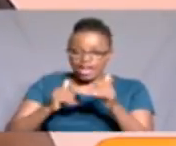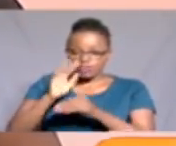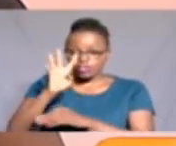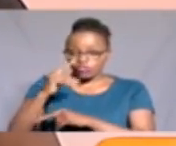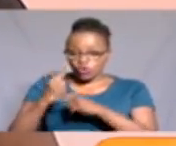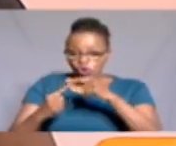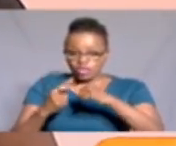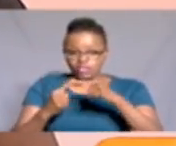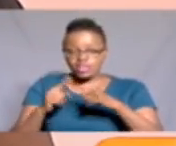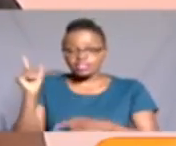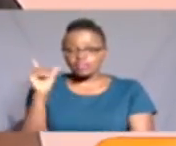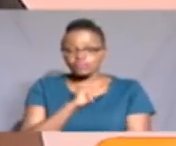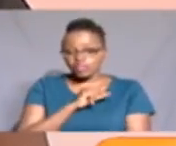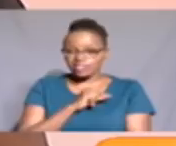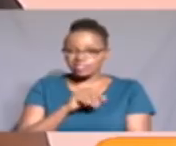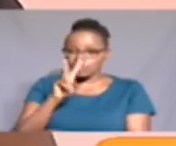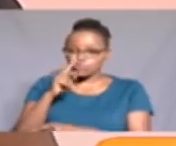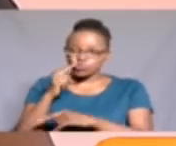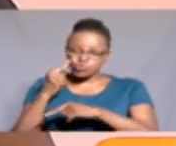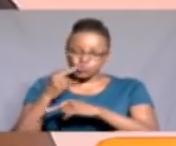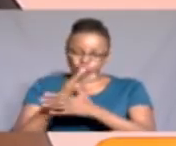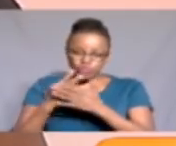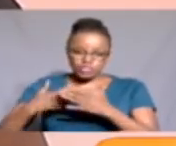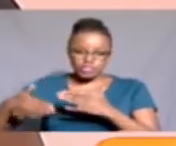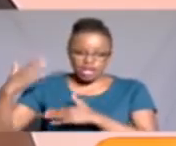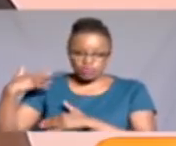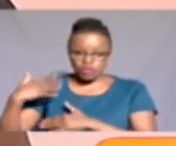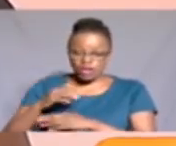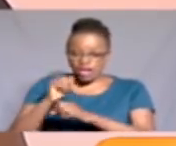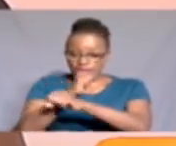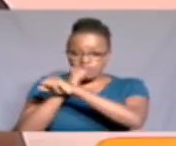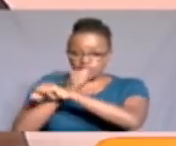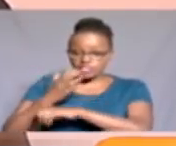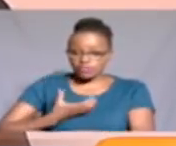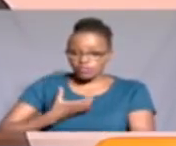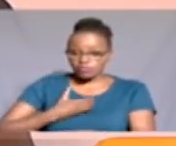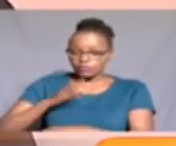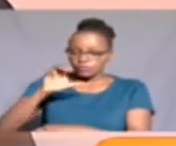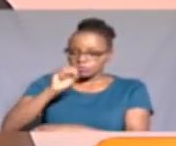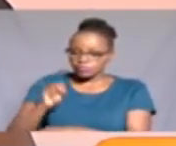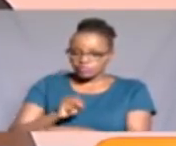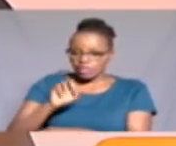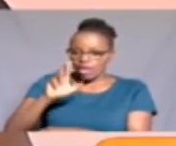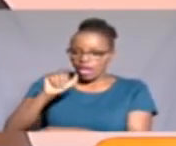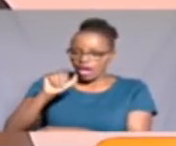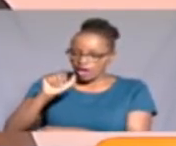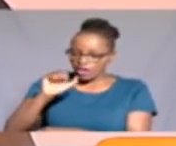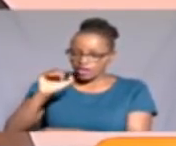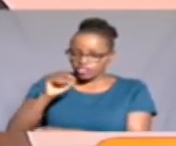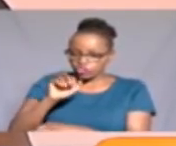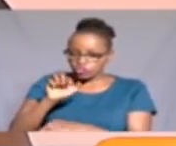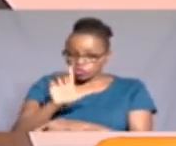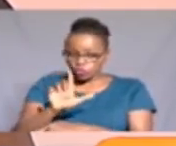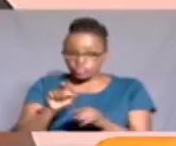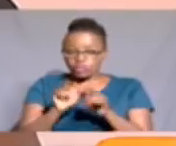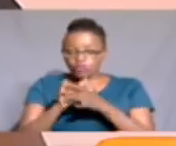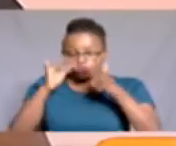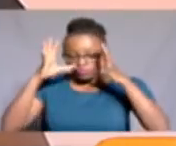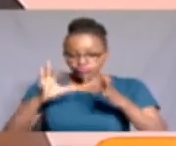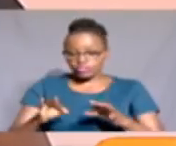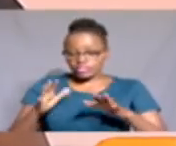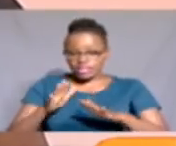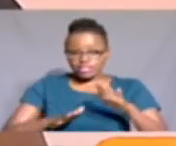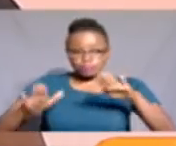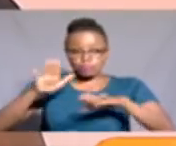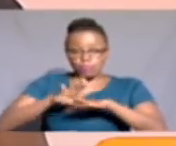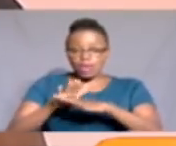tenure lapsed a fortnight ago. The Defense Council, chaired by Cabinet Secretary Raychelle Omamo, will settle on Mwathethe's replacement